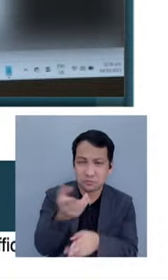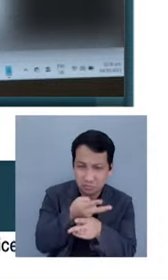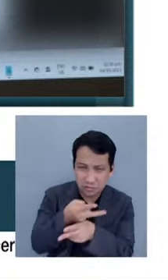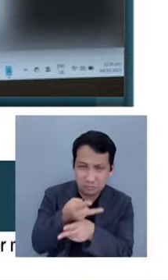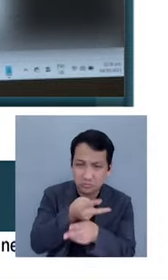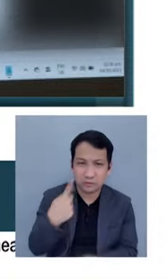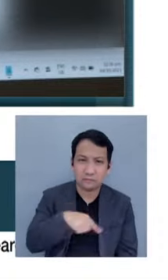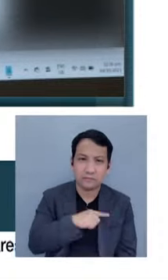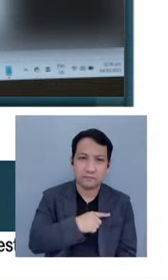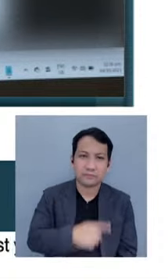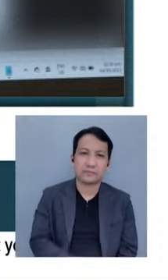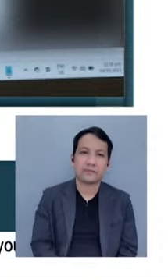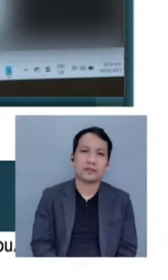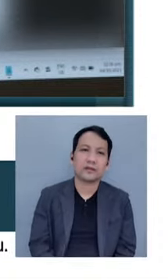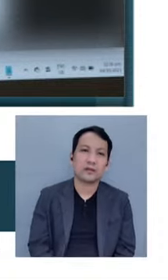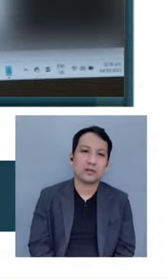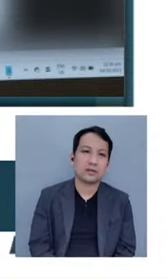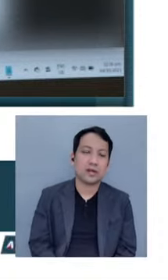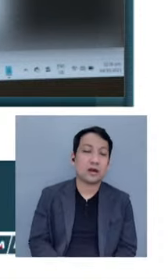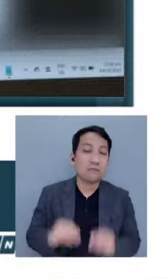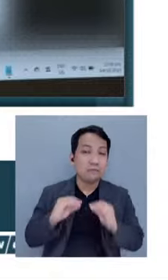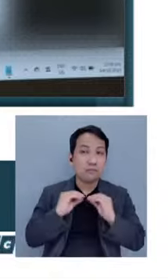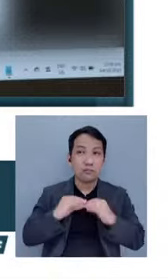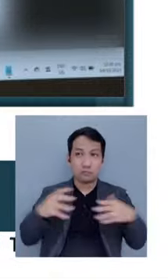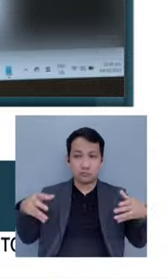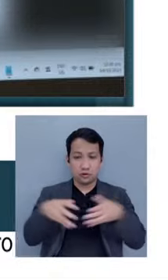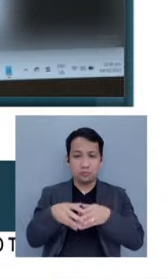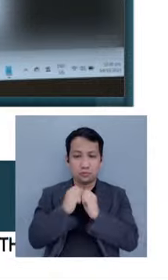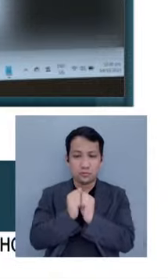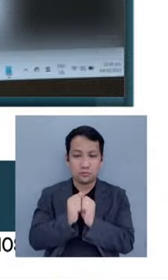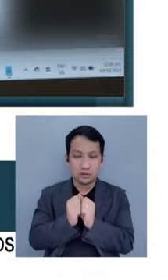I think we need to form an alliance